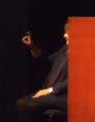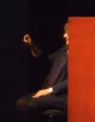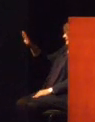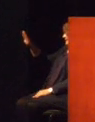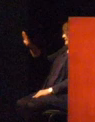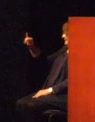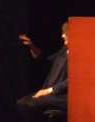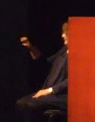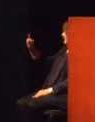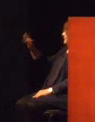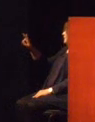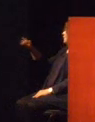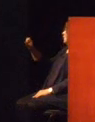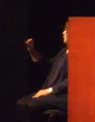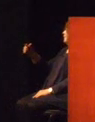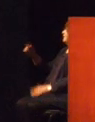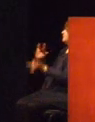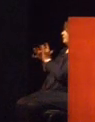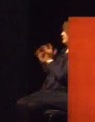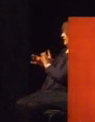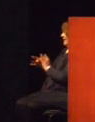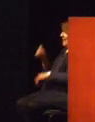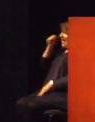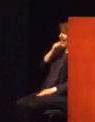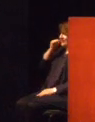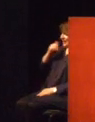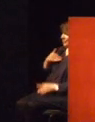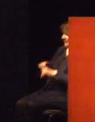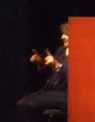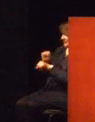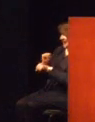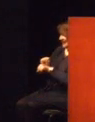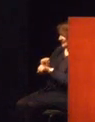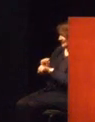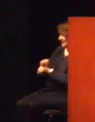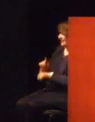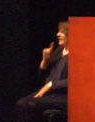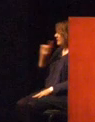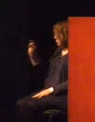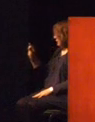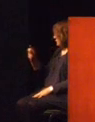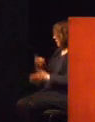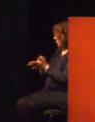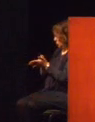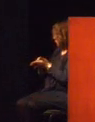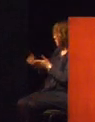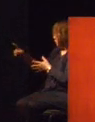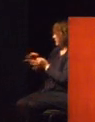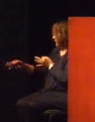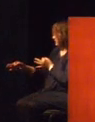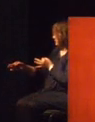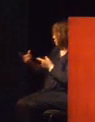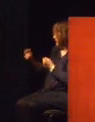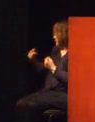websites. They give you a different task to do every day for 21 days. And there's a really small journal that, you know, you just write one sentence about